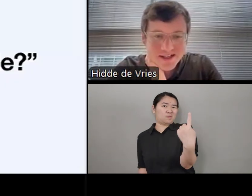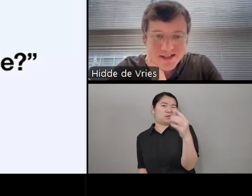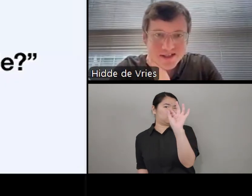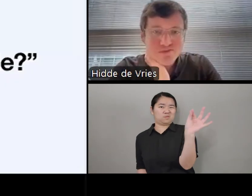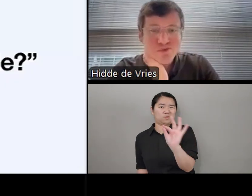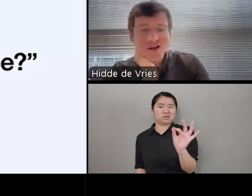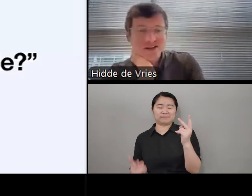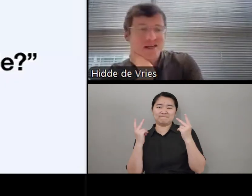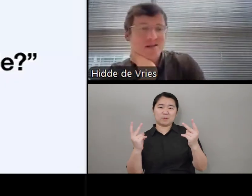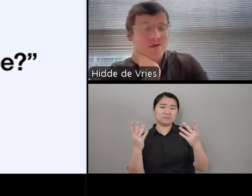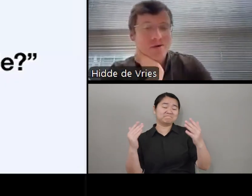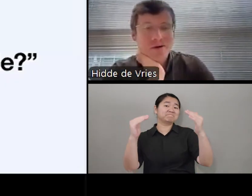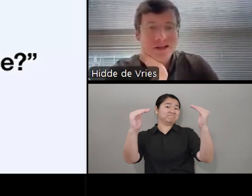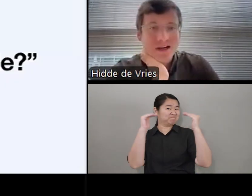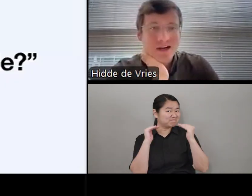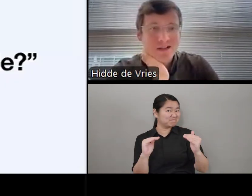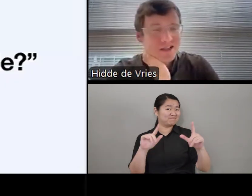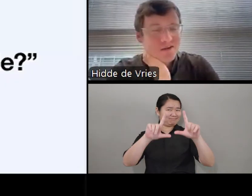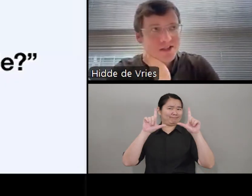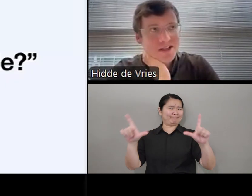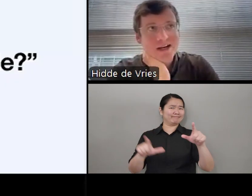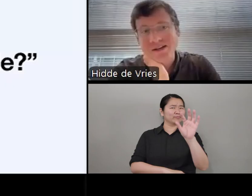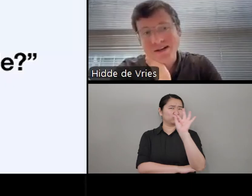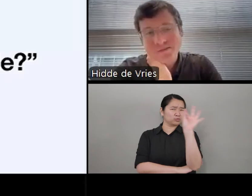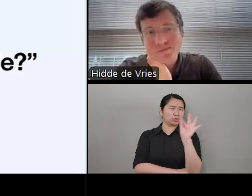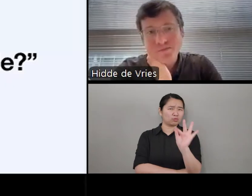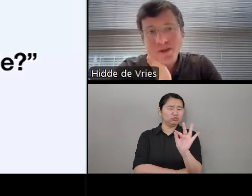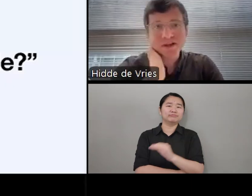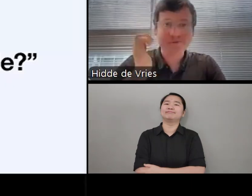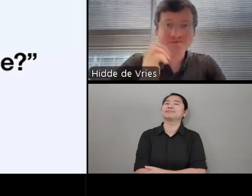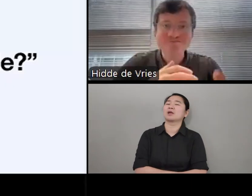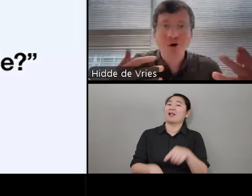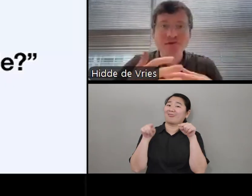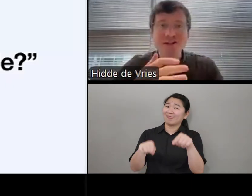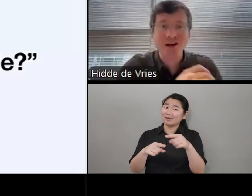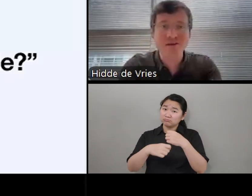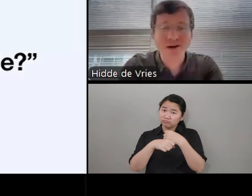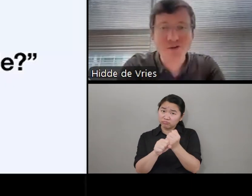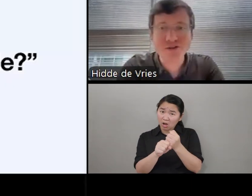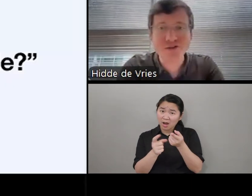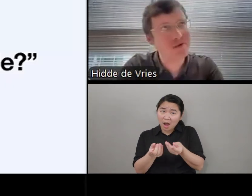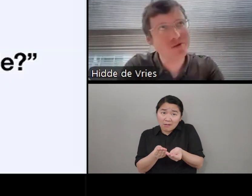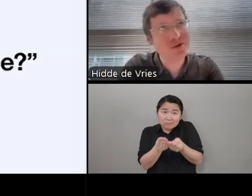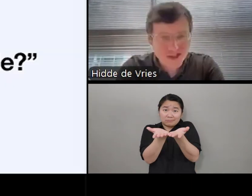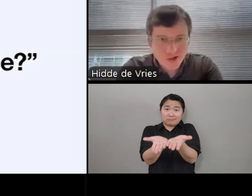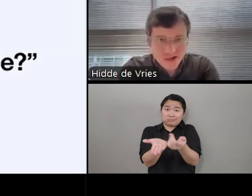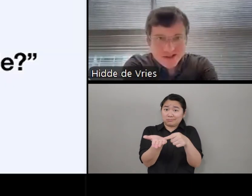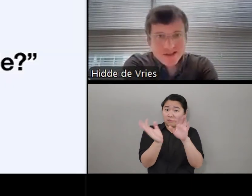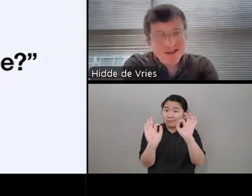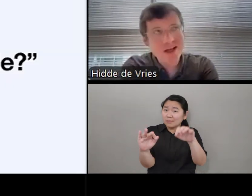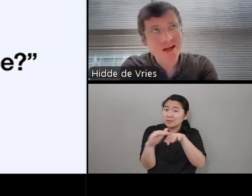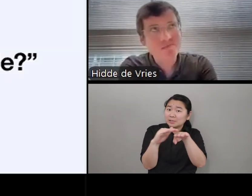And that is this product accessible? That is a question that I think all of us are very used to